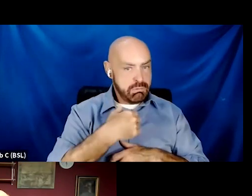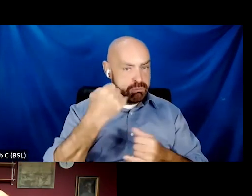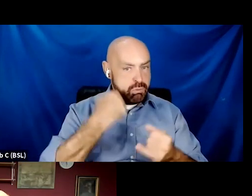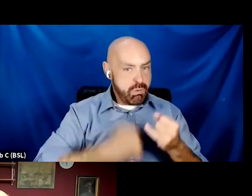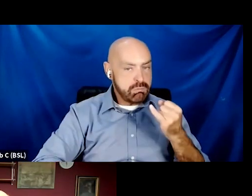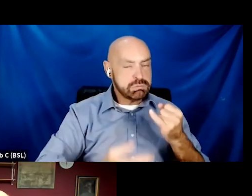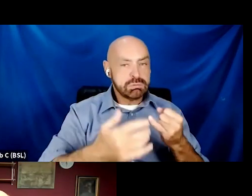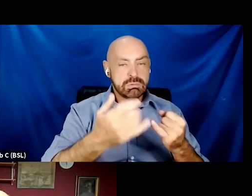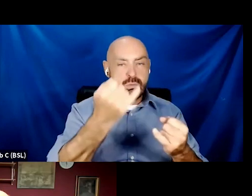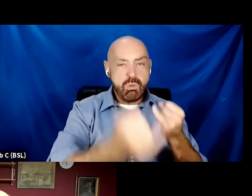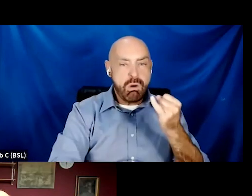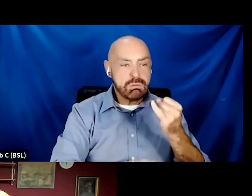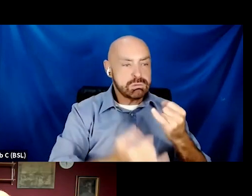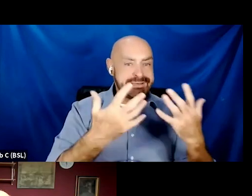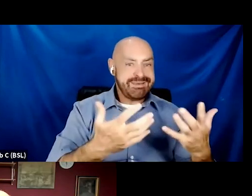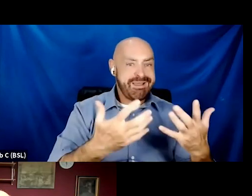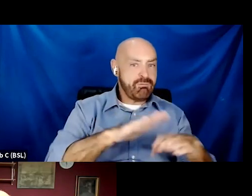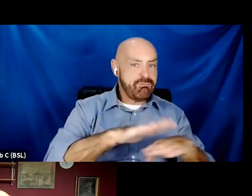future?